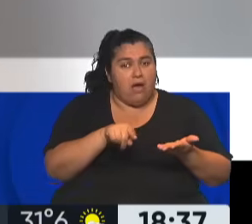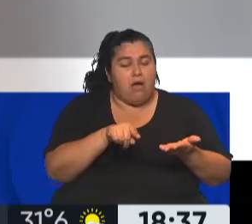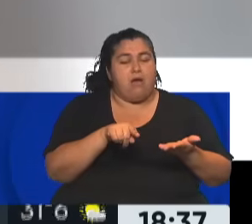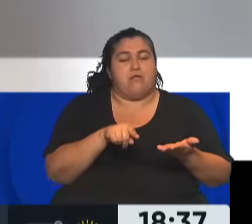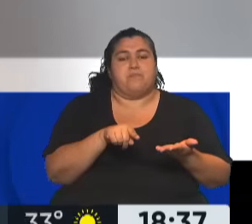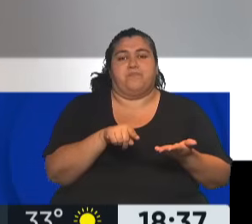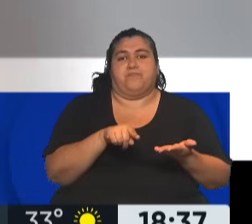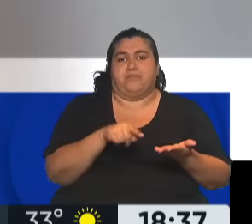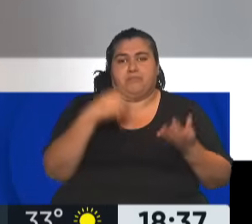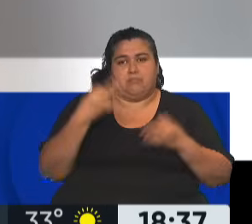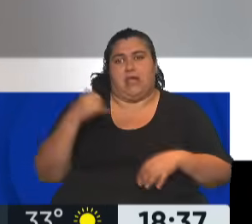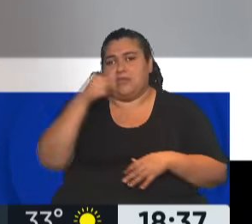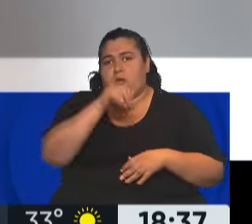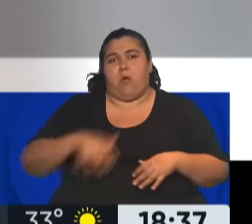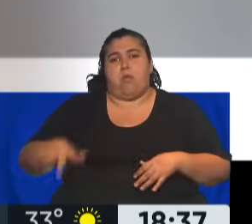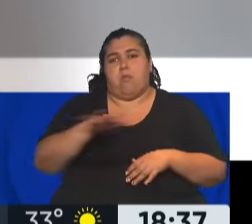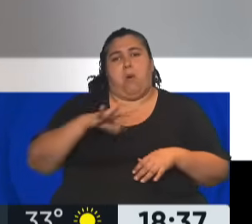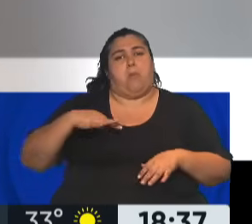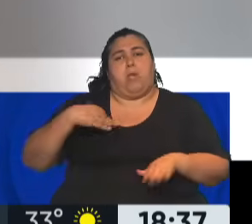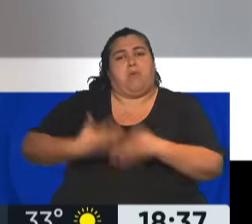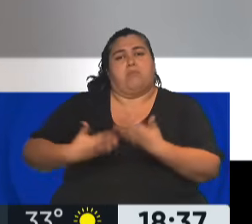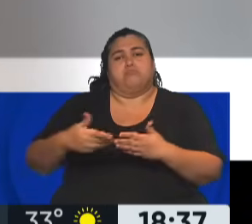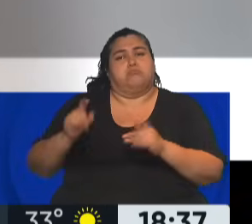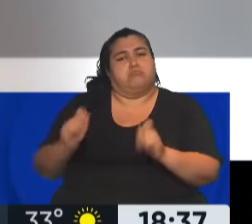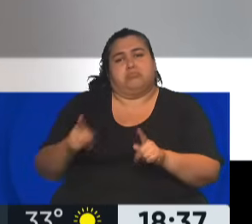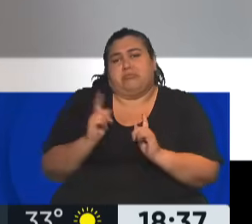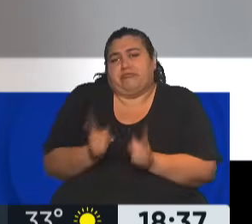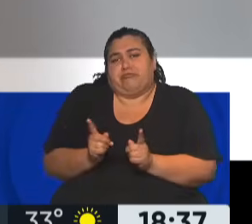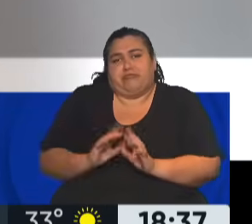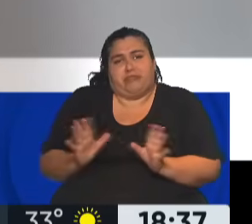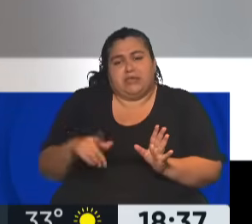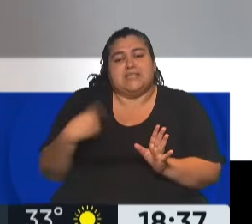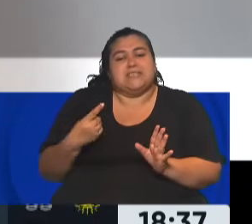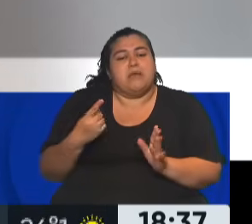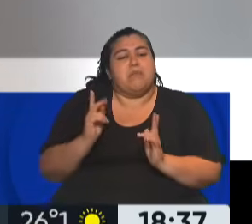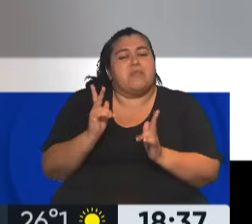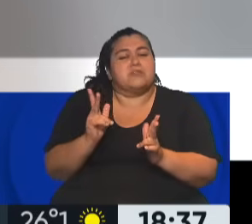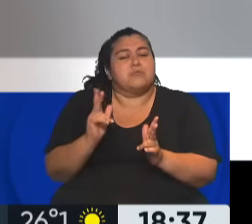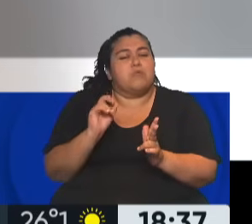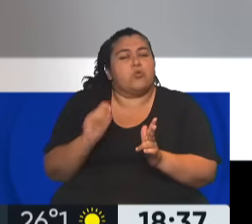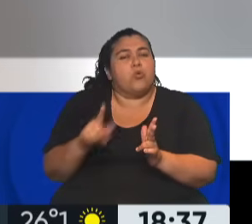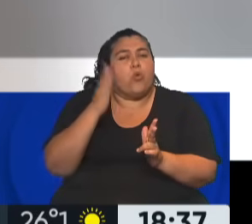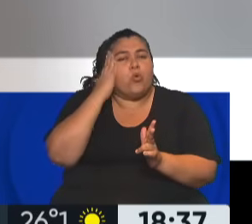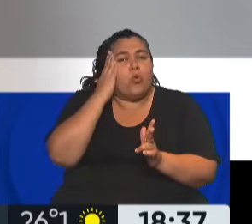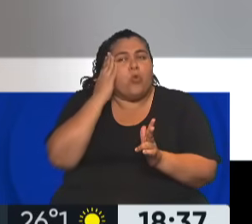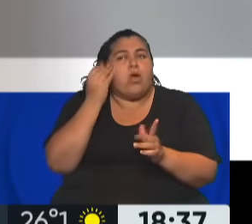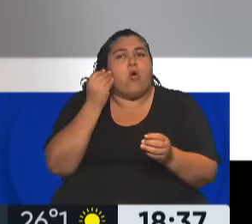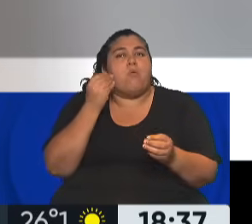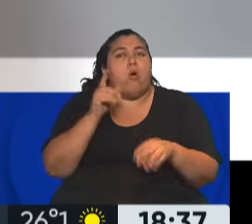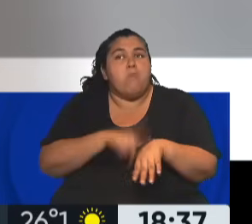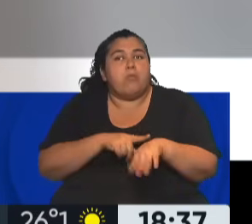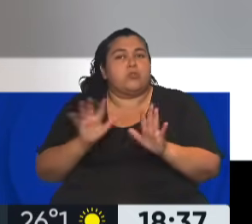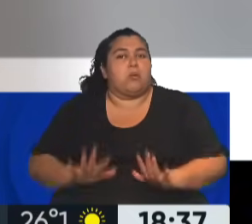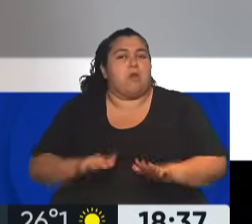as usual so that they won't be always put into what will be called a war footing mode. On the other hand, you do not want the